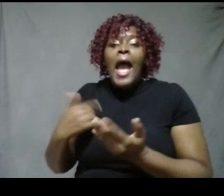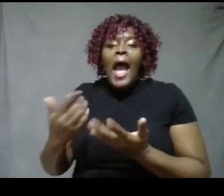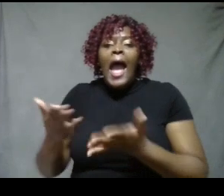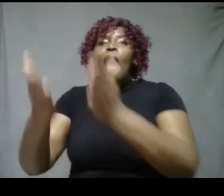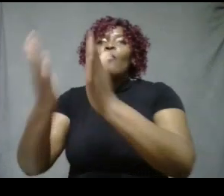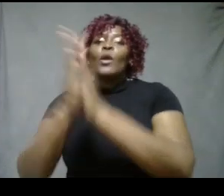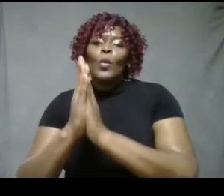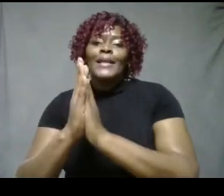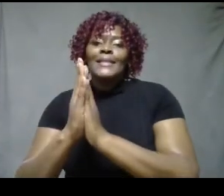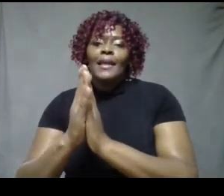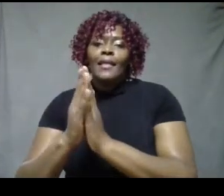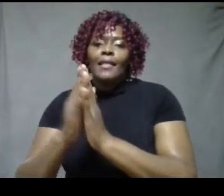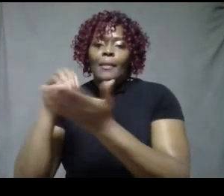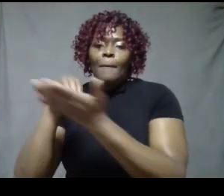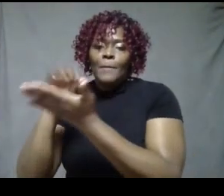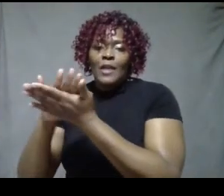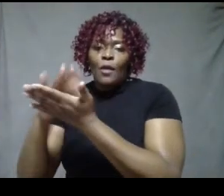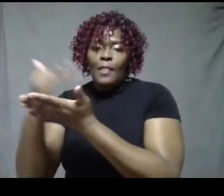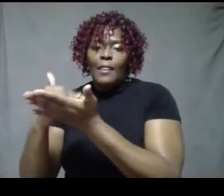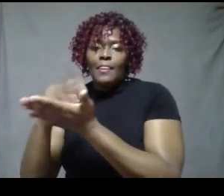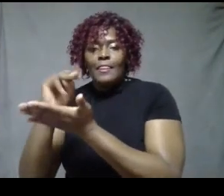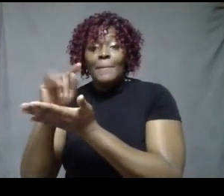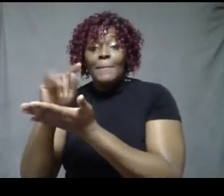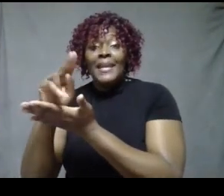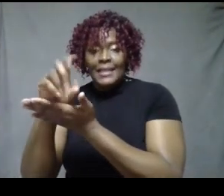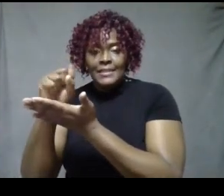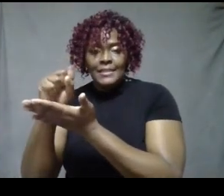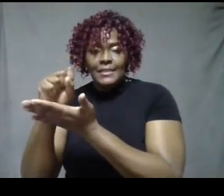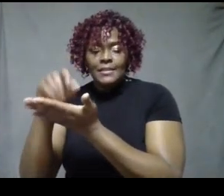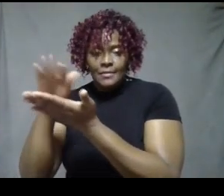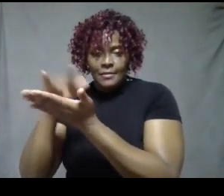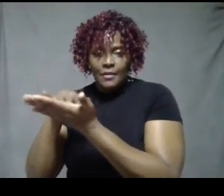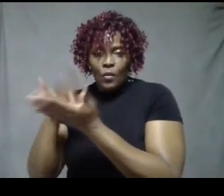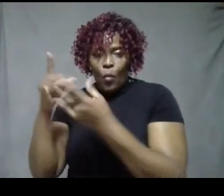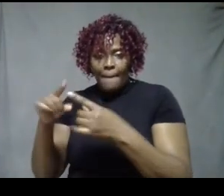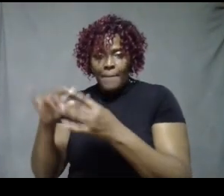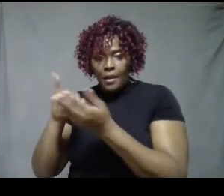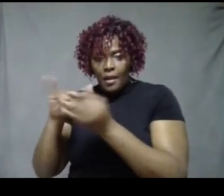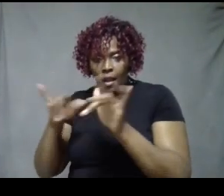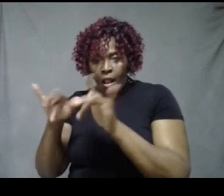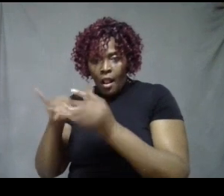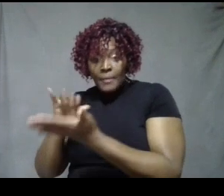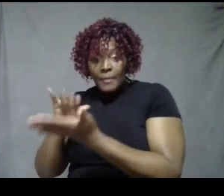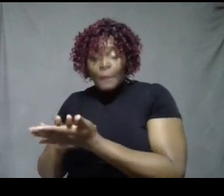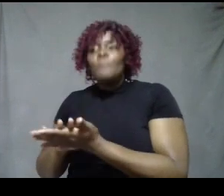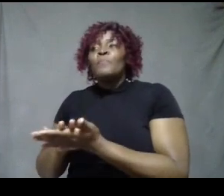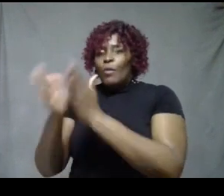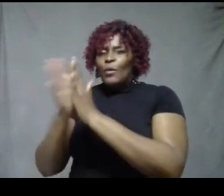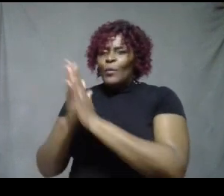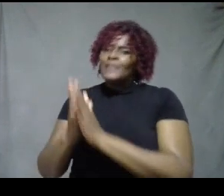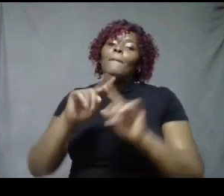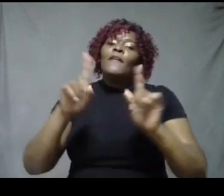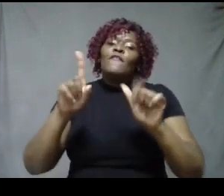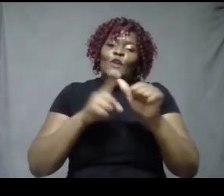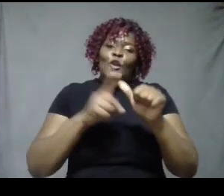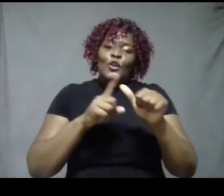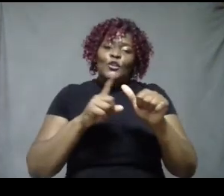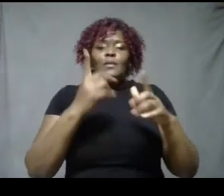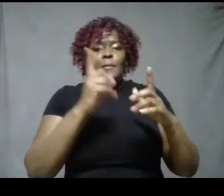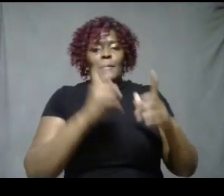available until the settlement comes through, and I'll review them, but we'll move on. We have Time Equities. They're a great firm. They'll be